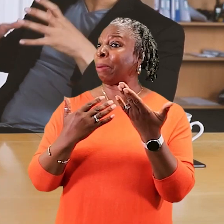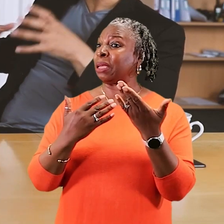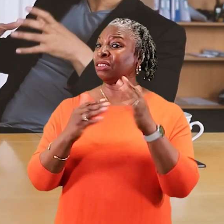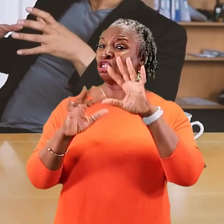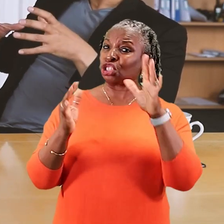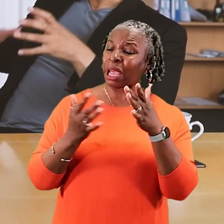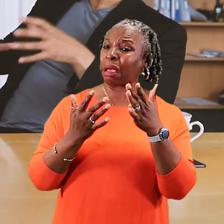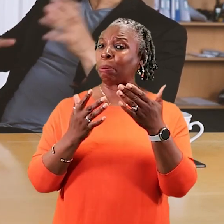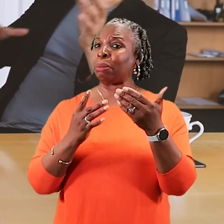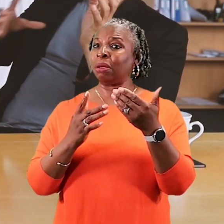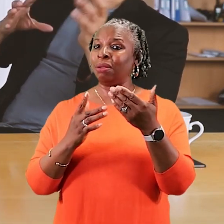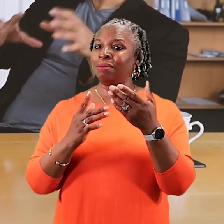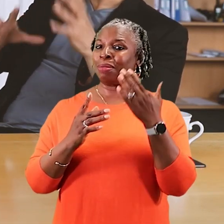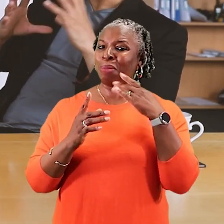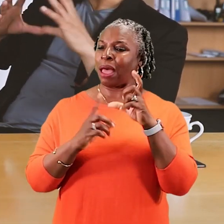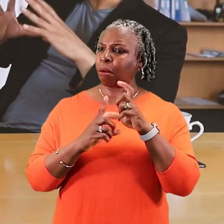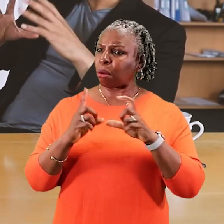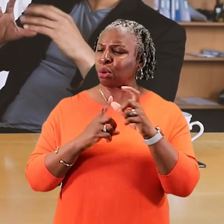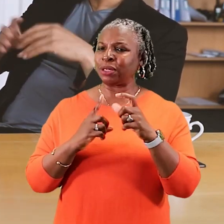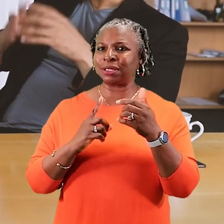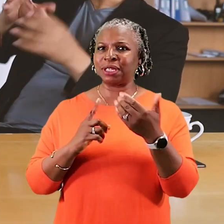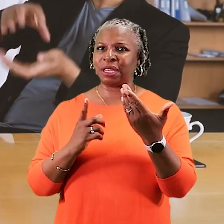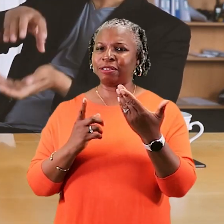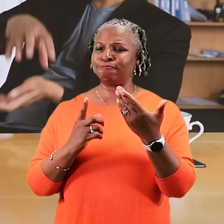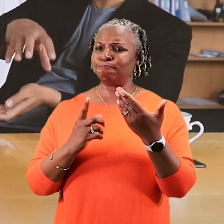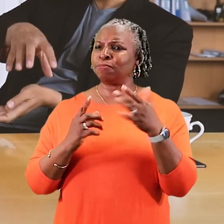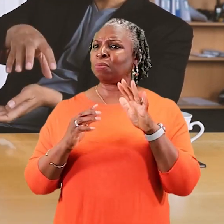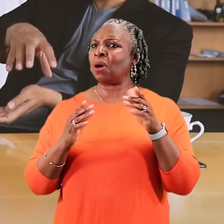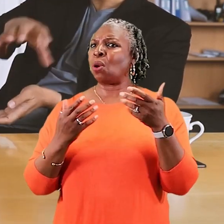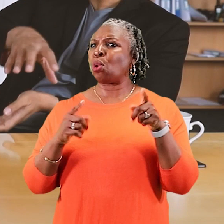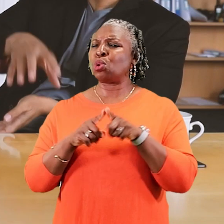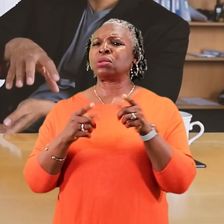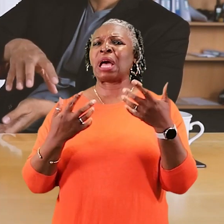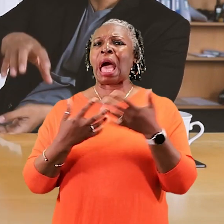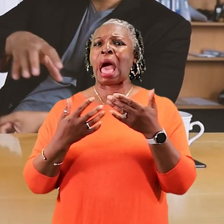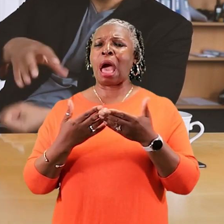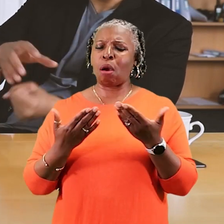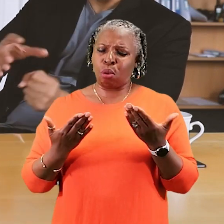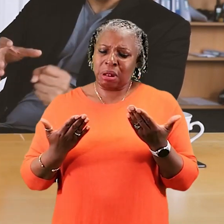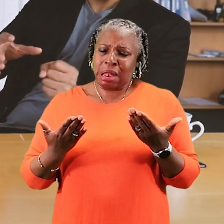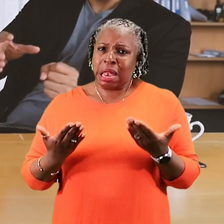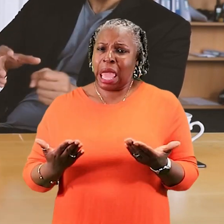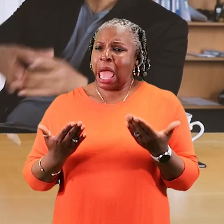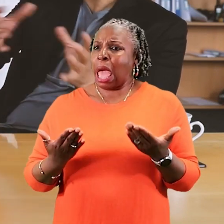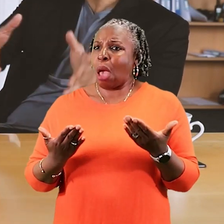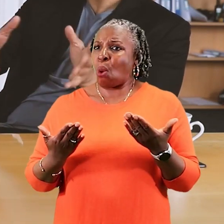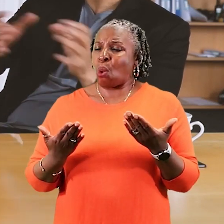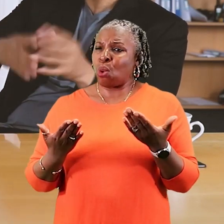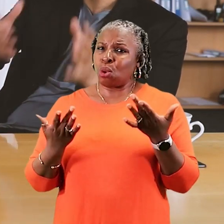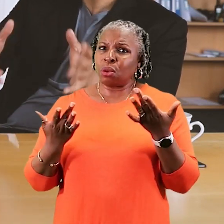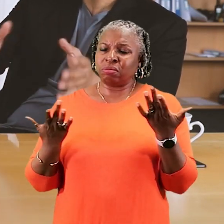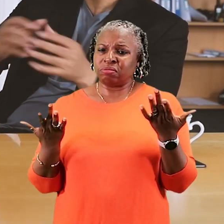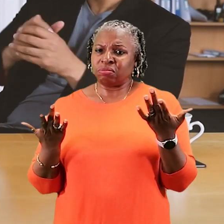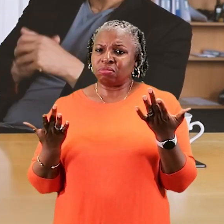really shaped both the way we see ourselves as a community, but also how the present is kind of represented